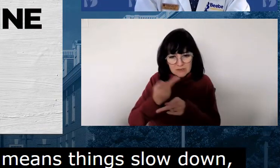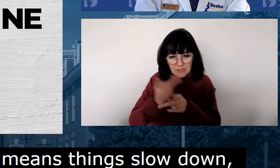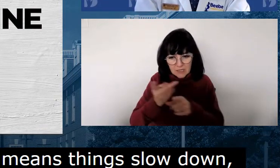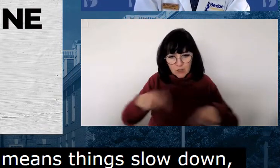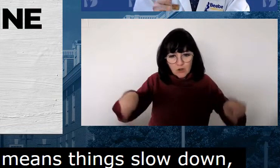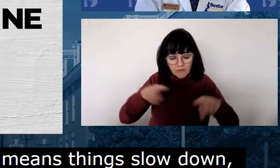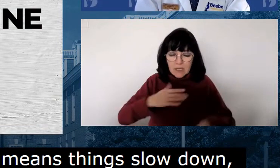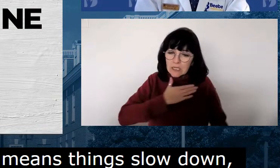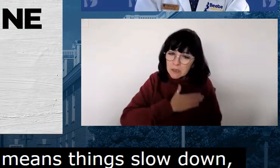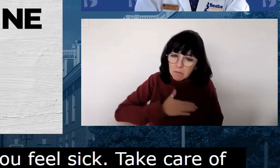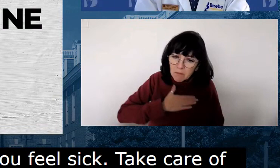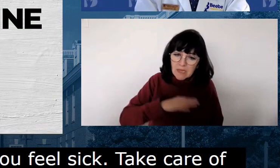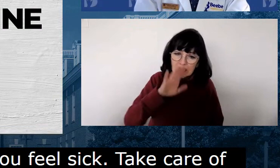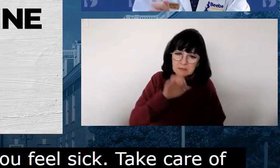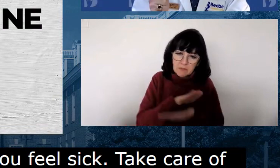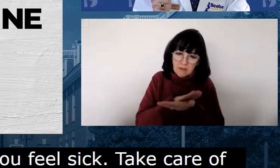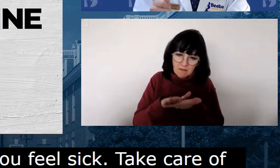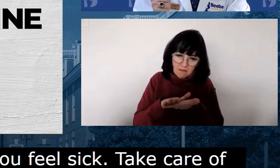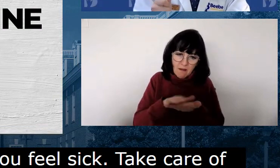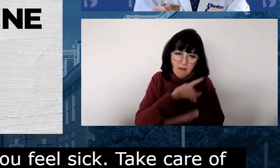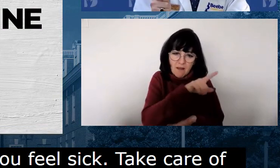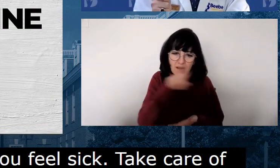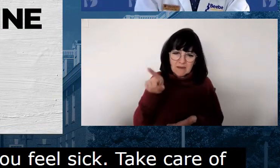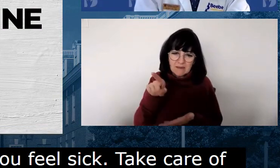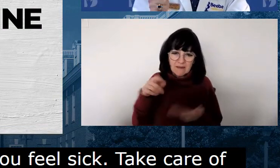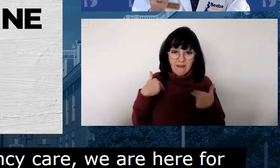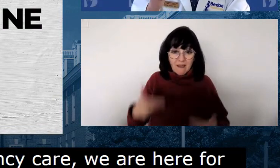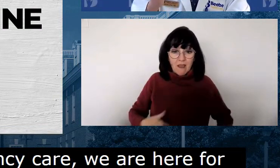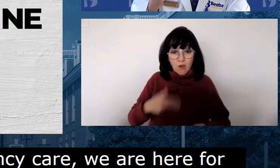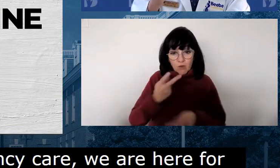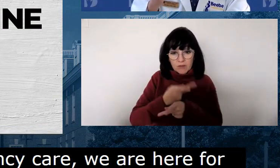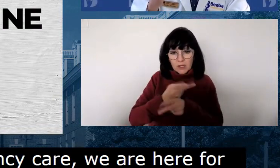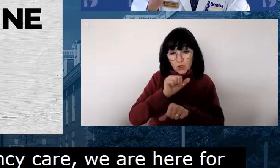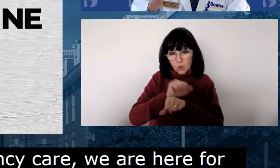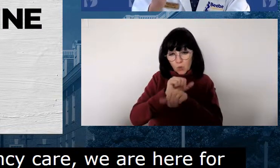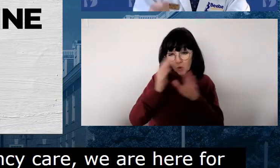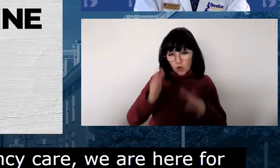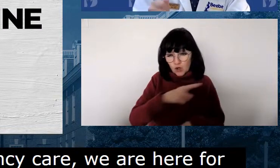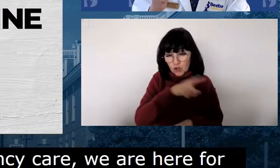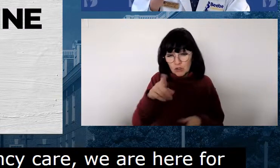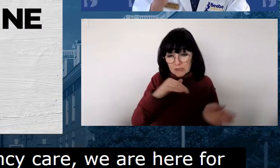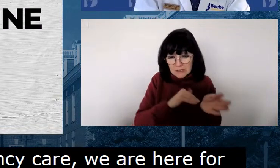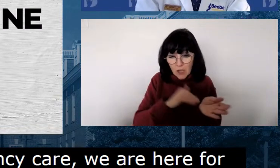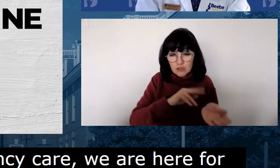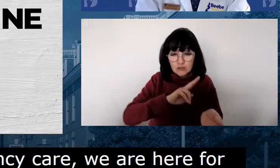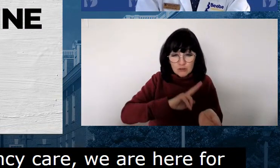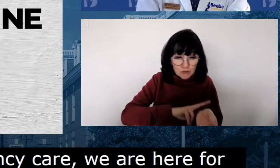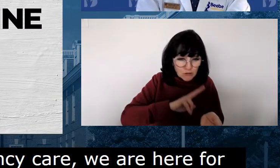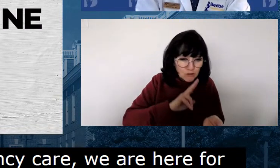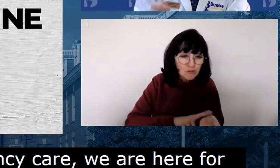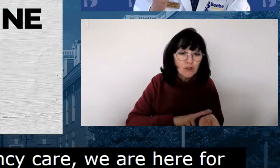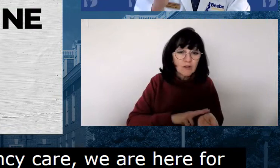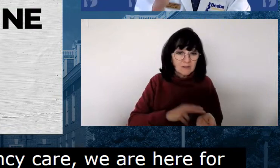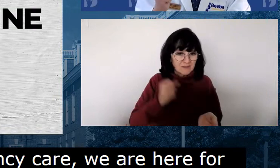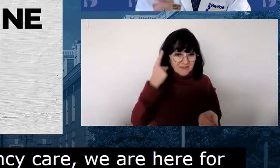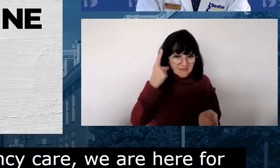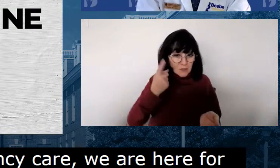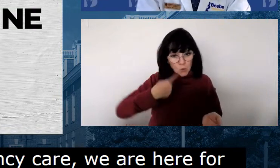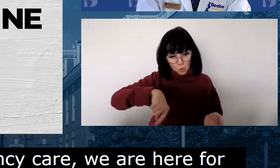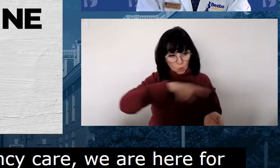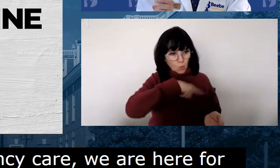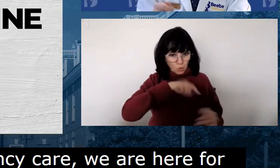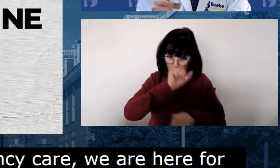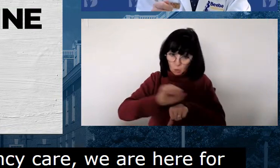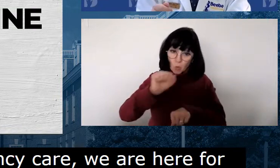kind to our healthcare workers. They're here working. They'll be here on Christmas. I'll be here on Christmas. We'll be